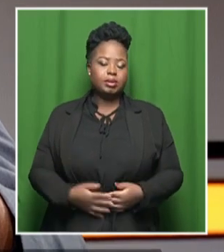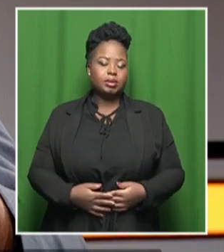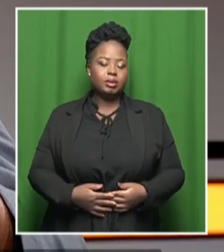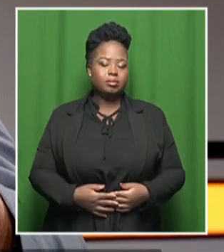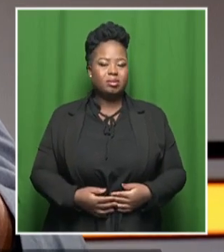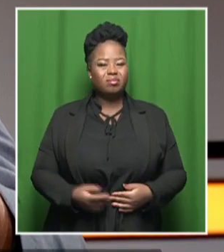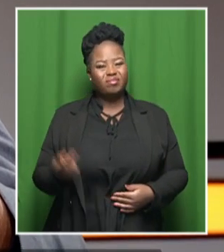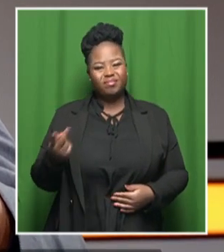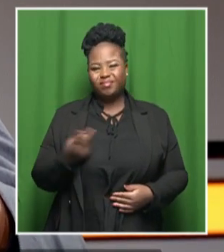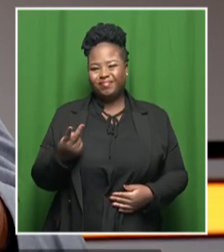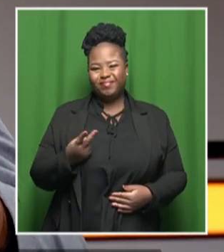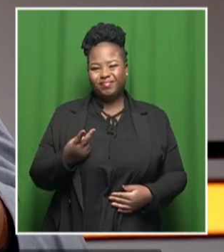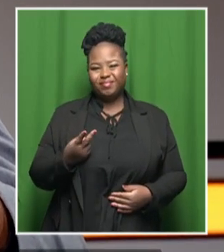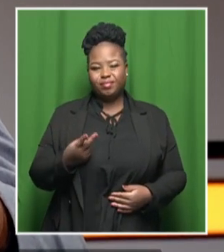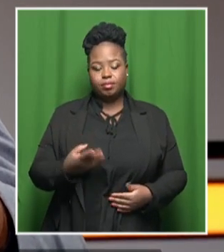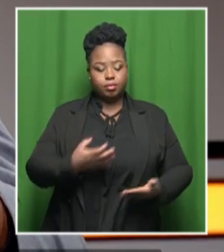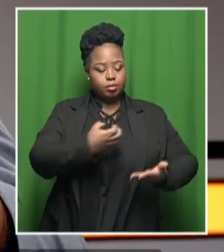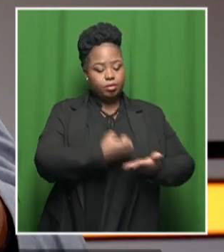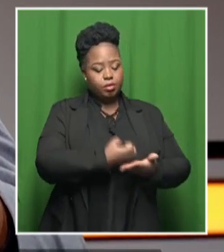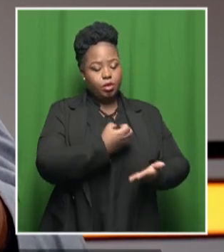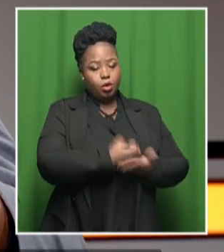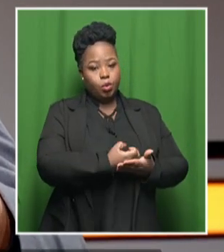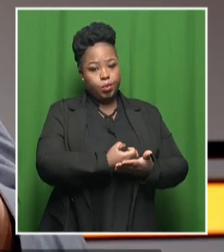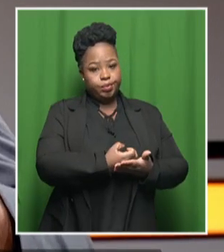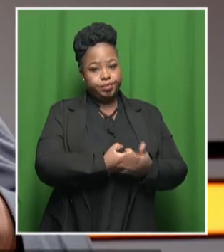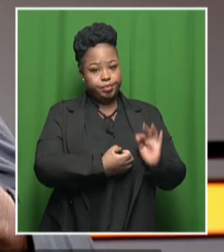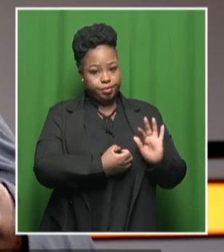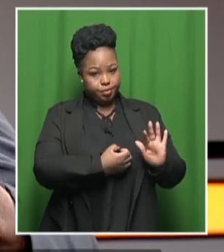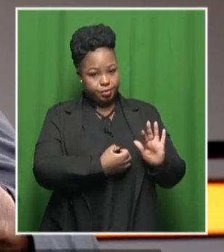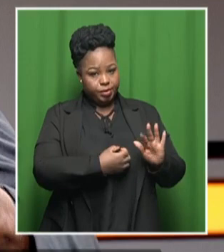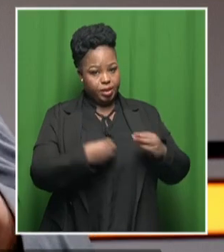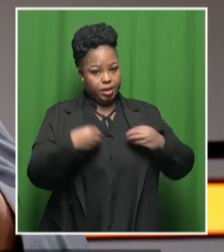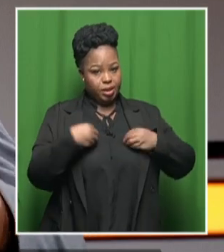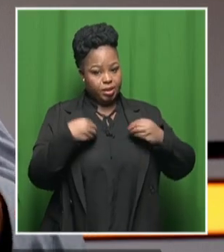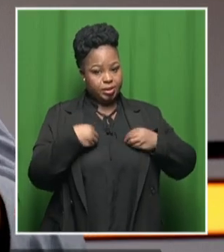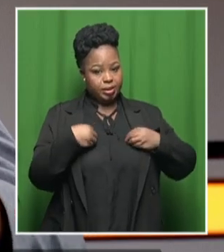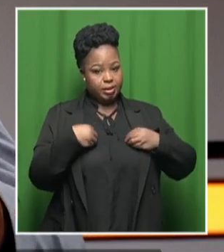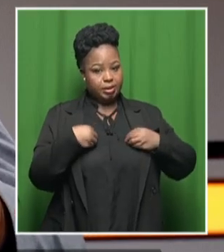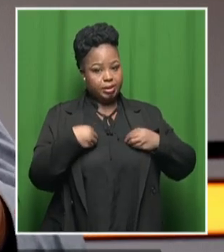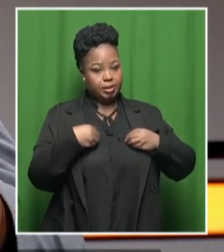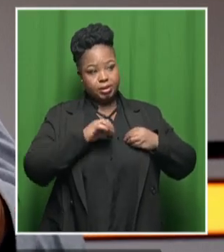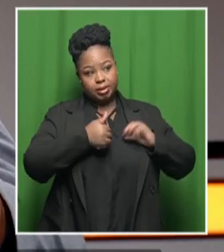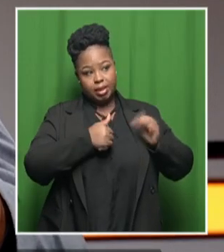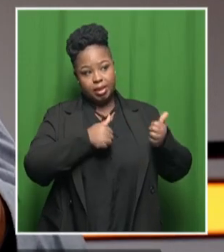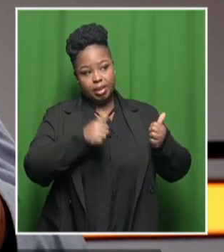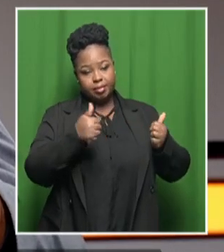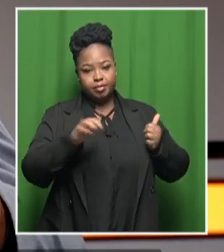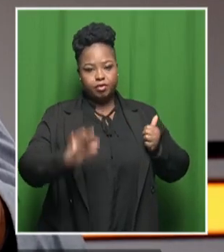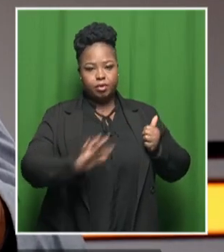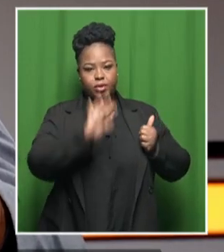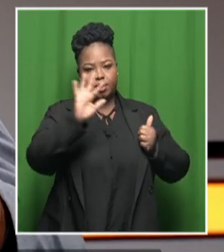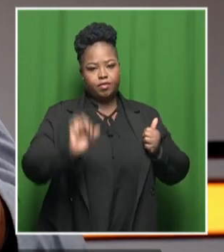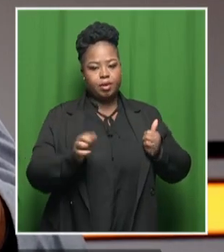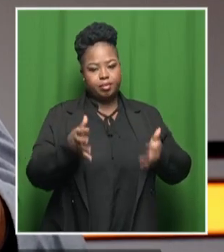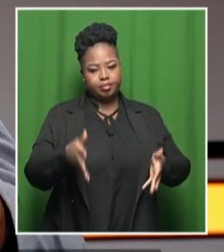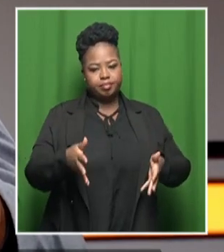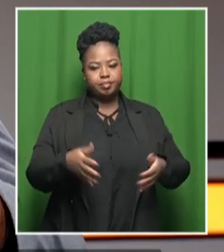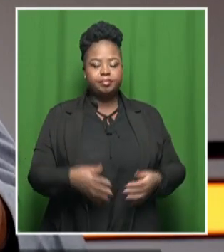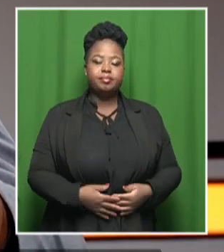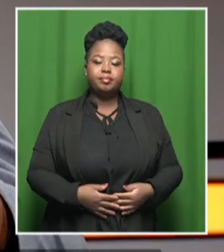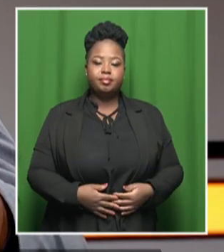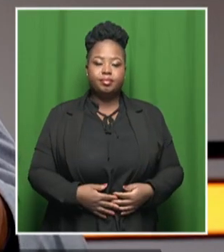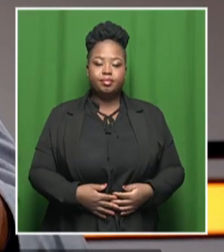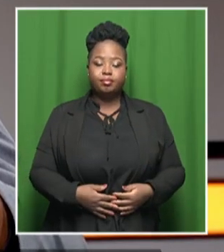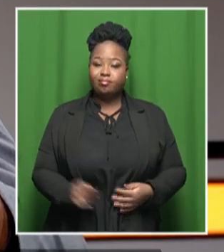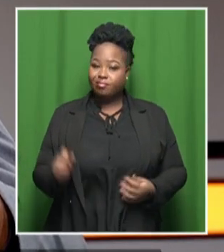but also the economic assets, other economic assets of Africa. So this is